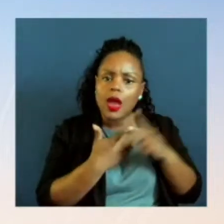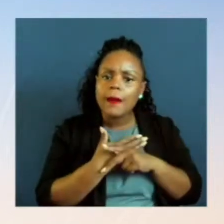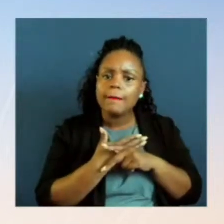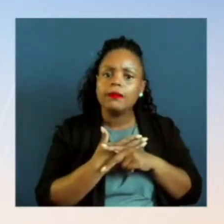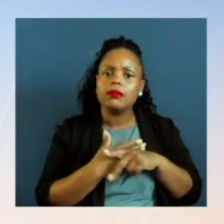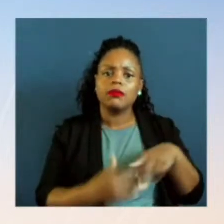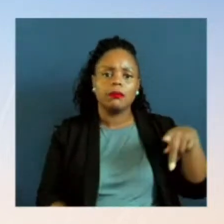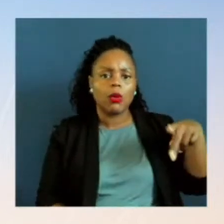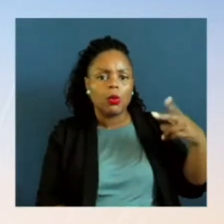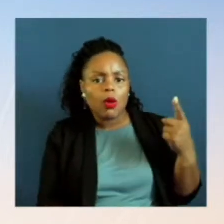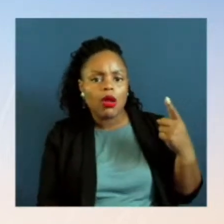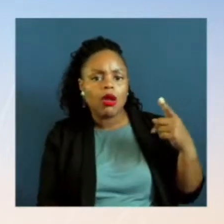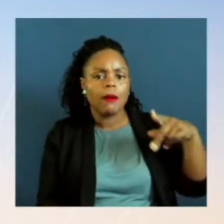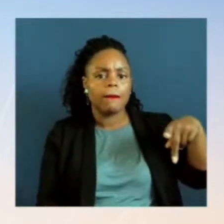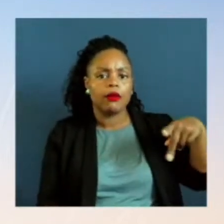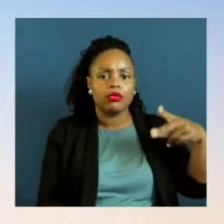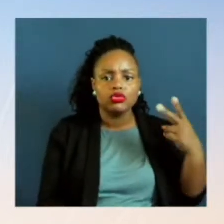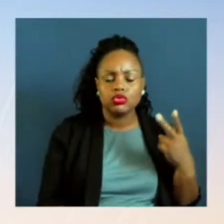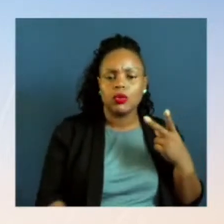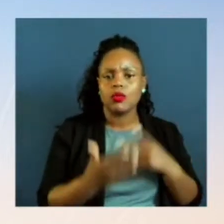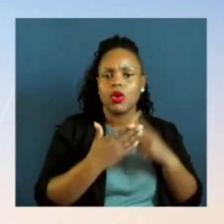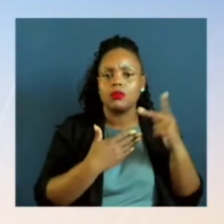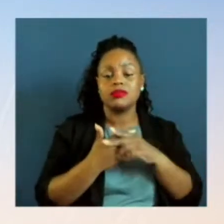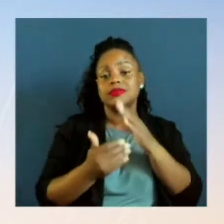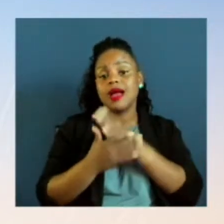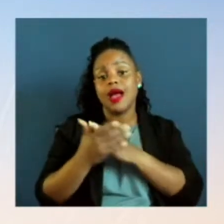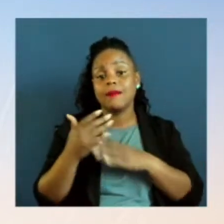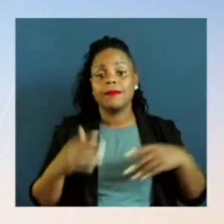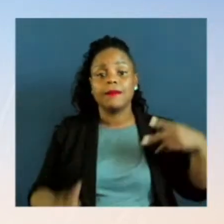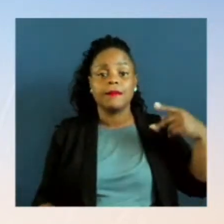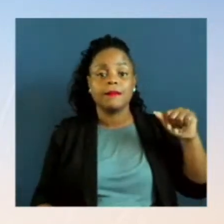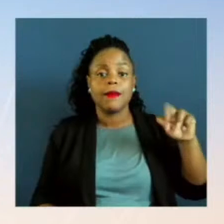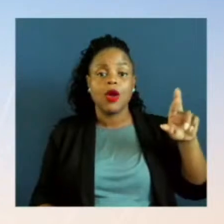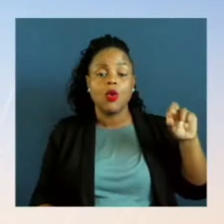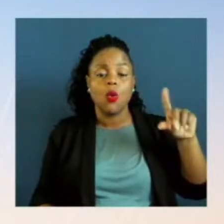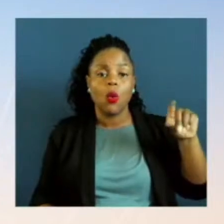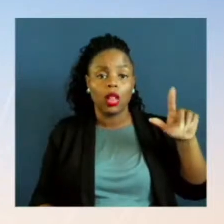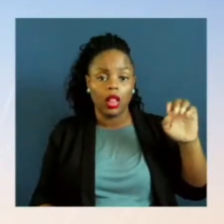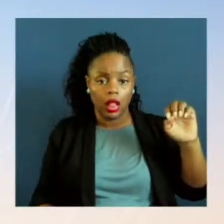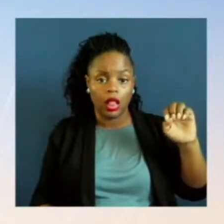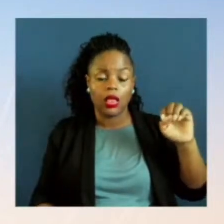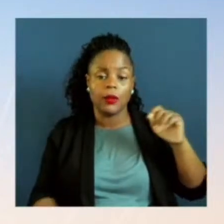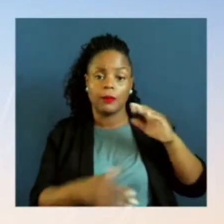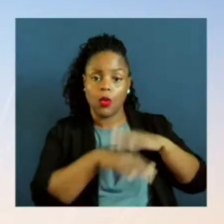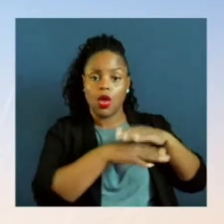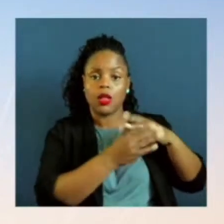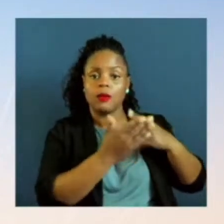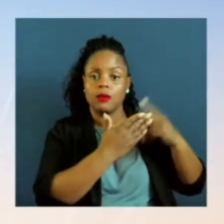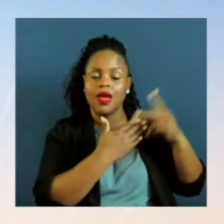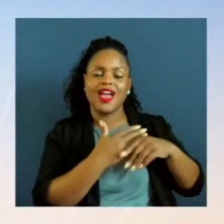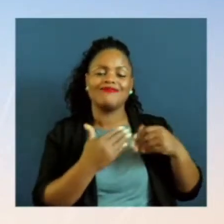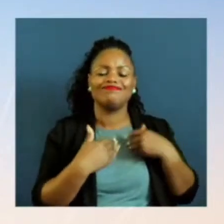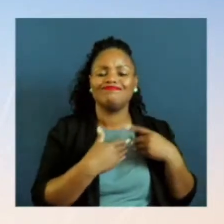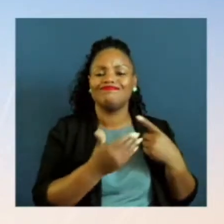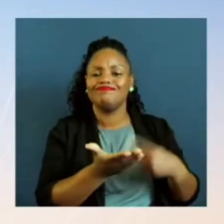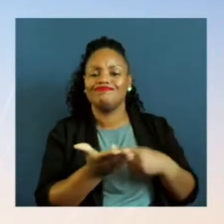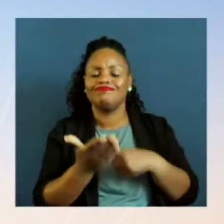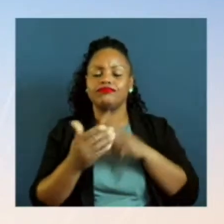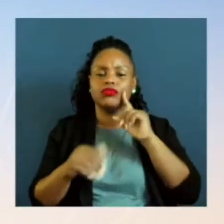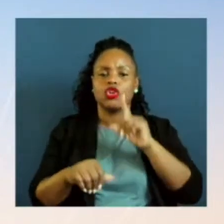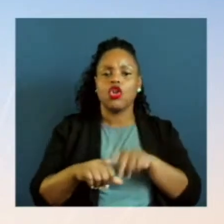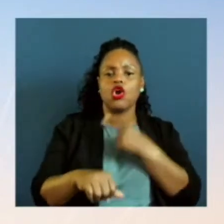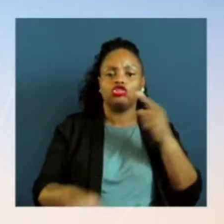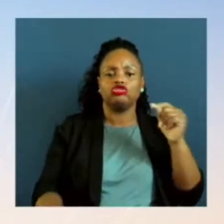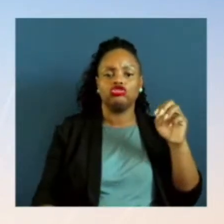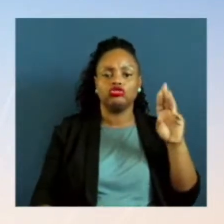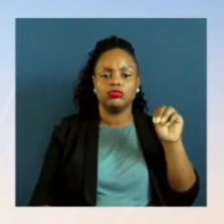come in through parolee programs. And yes, we are having discussions about over the long term what this looks like. Right now, refugees who come in